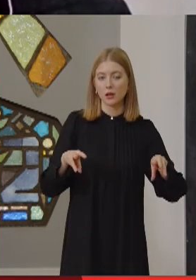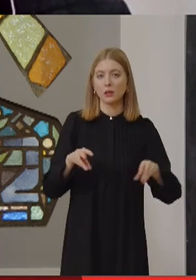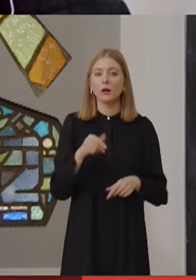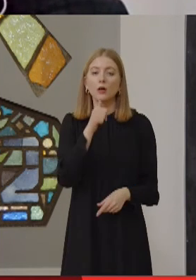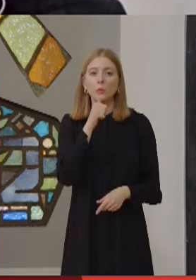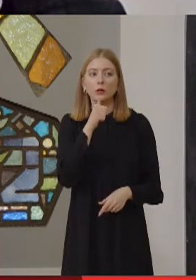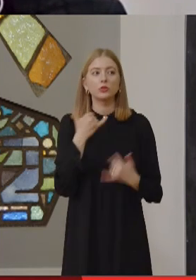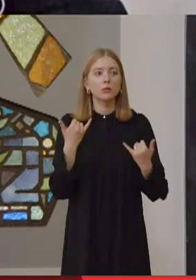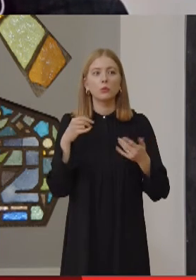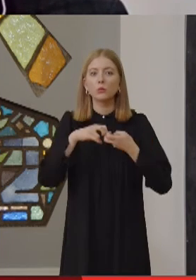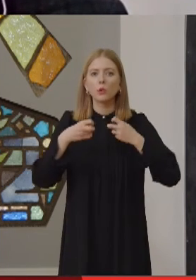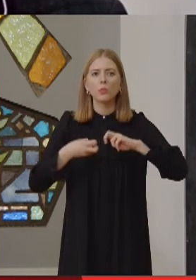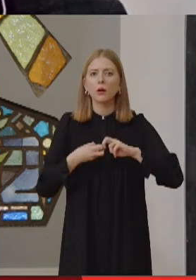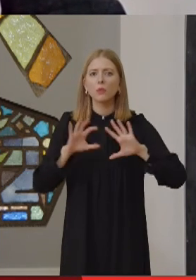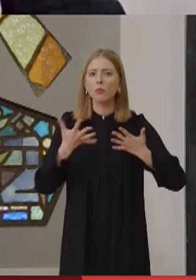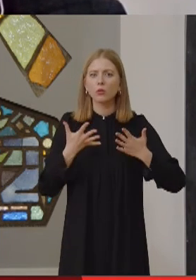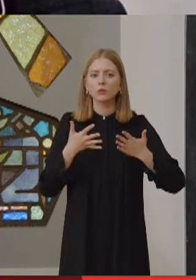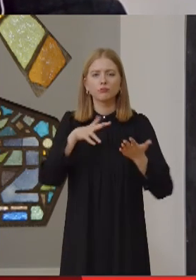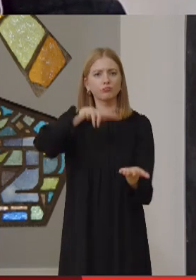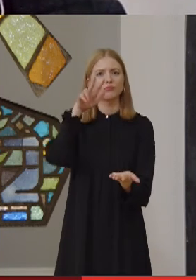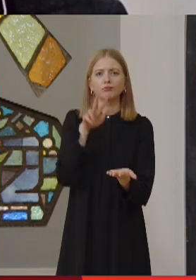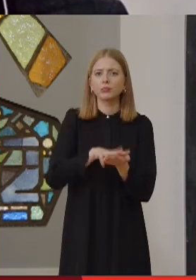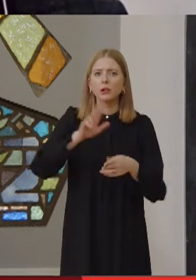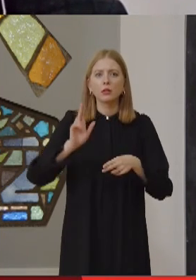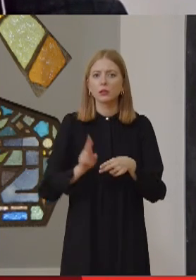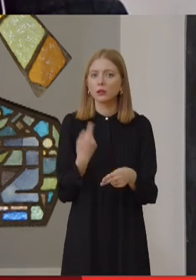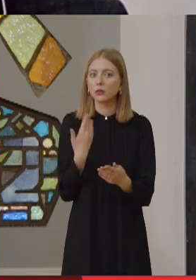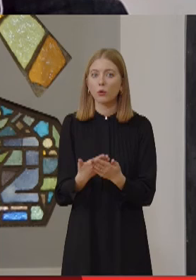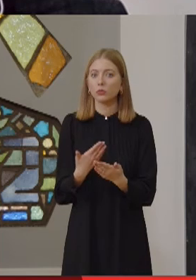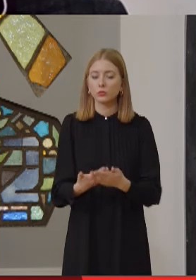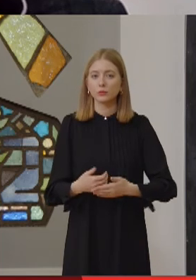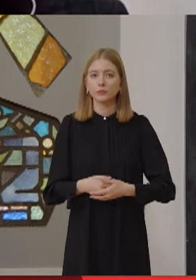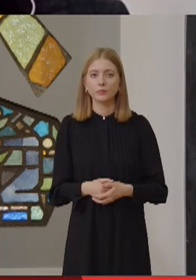the ministry, what are the obstacles to the ratification?